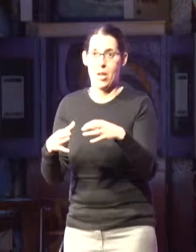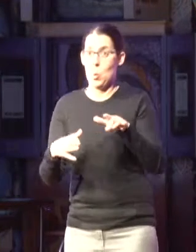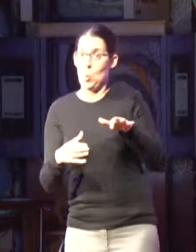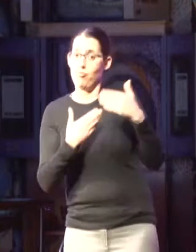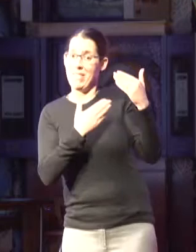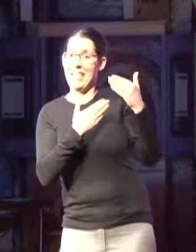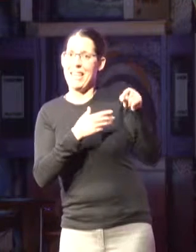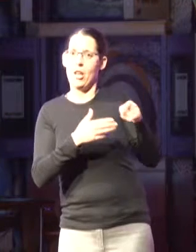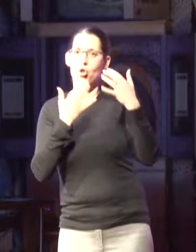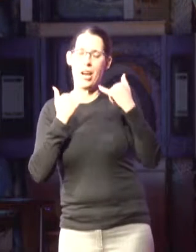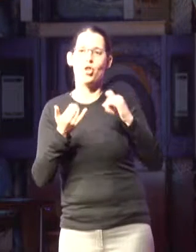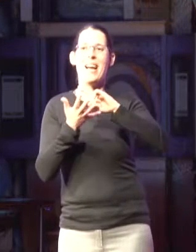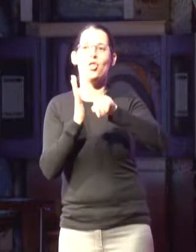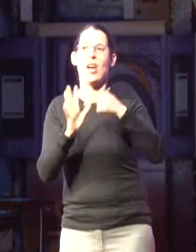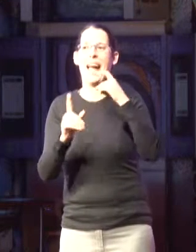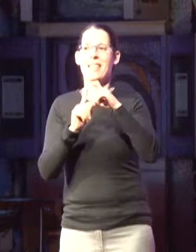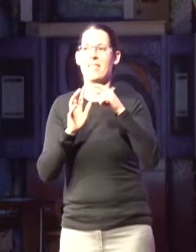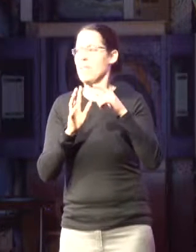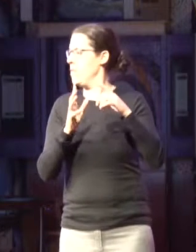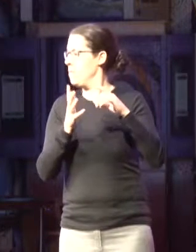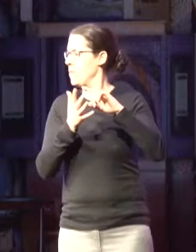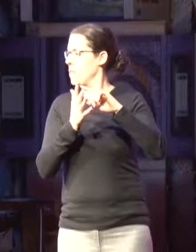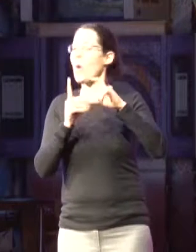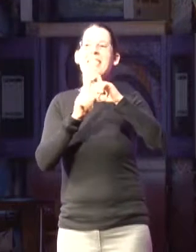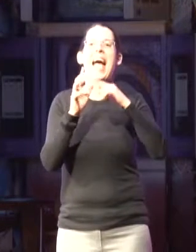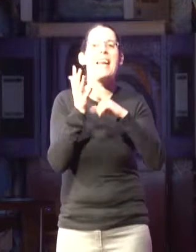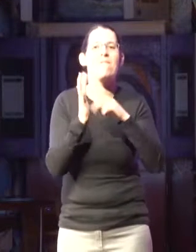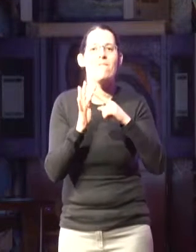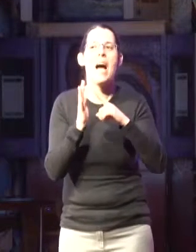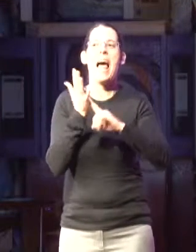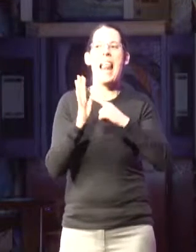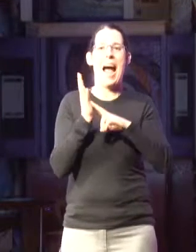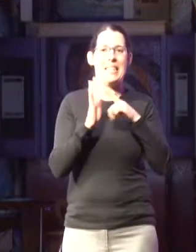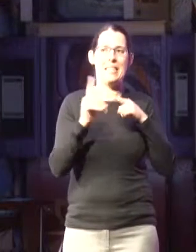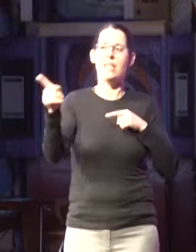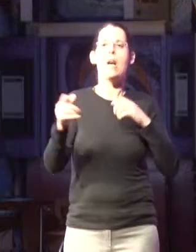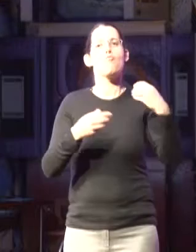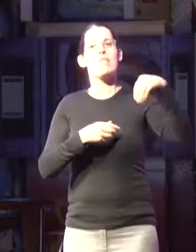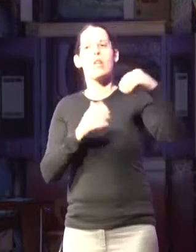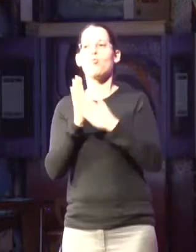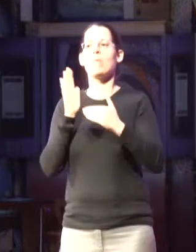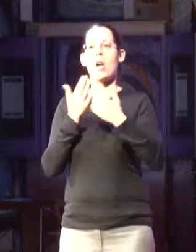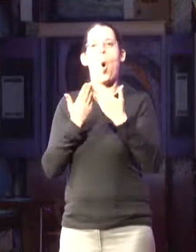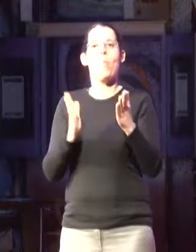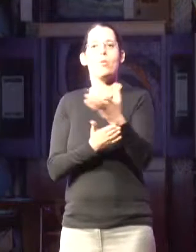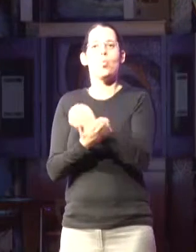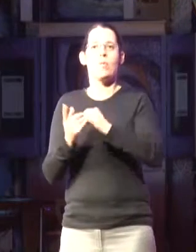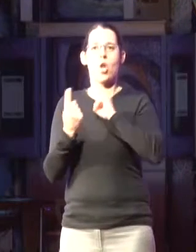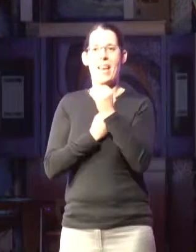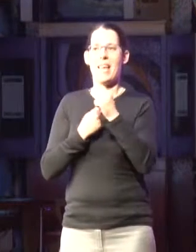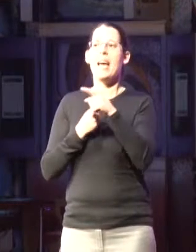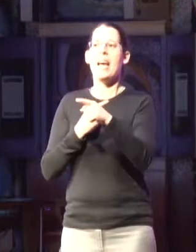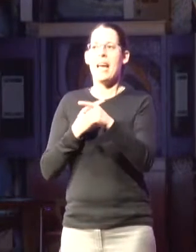the Judge Dave Lane. Dave is the President of the New Zealand Open Source Society. He advocates for the greater use